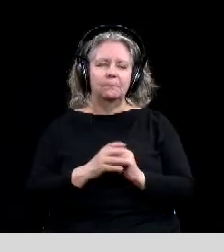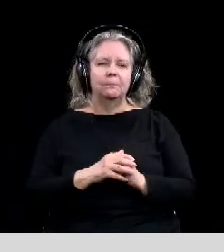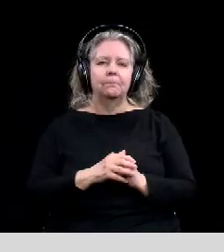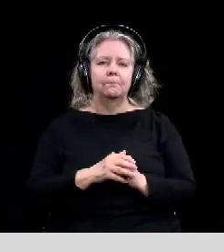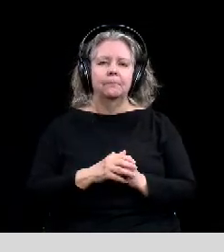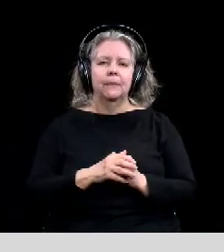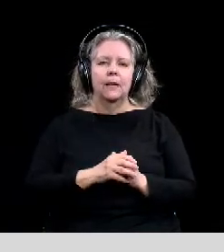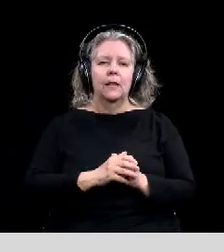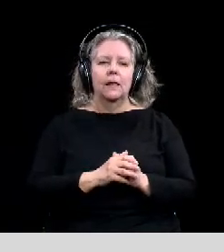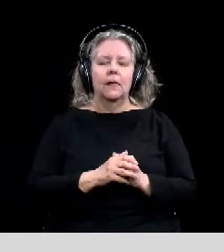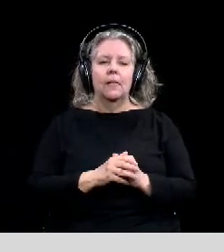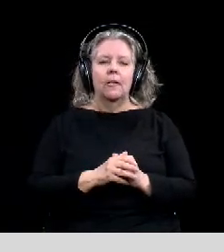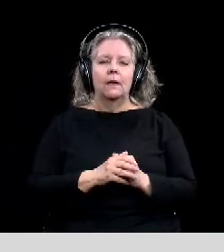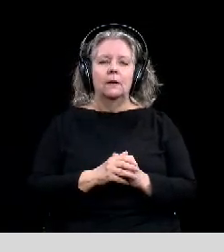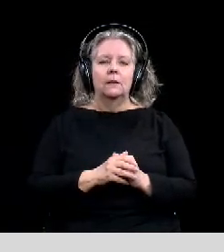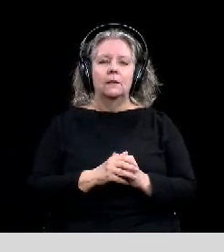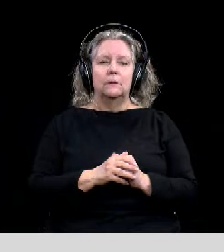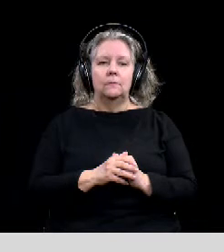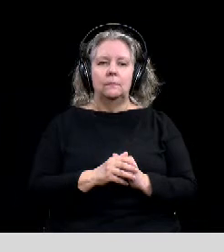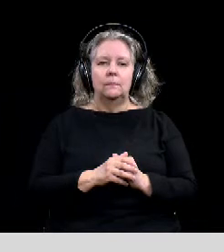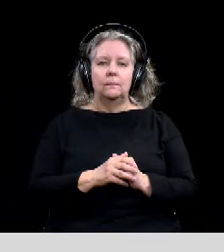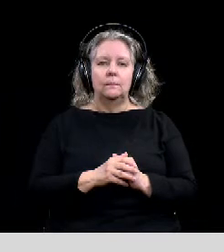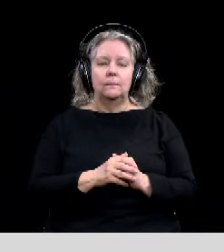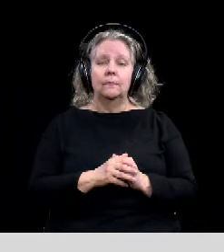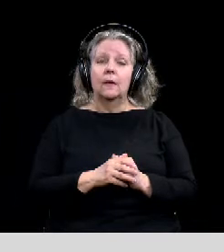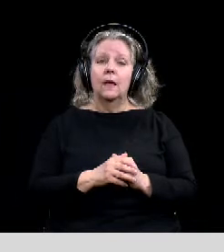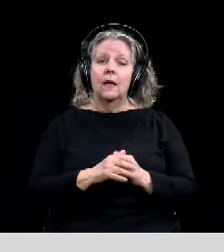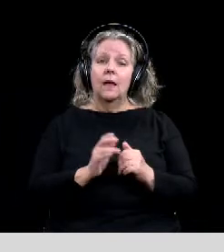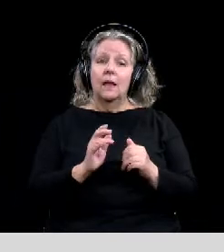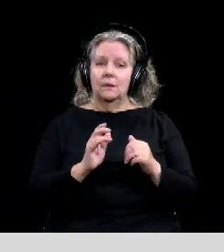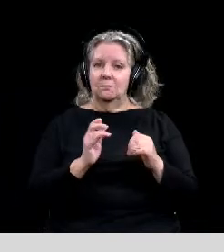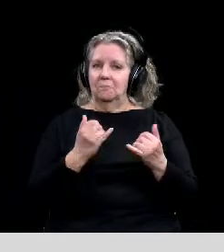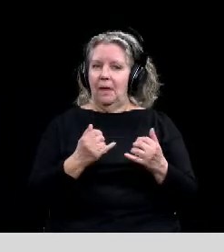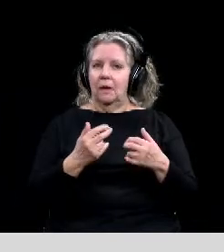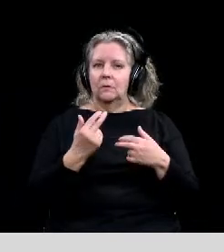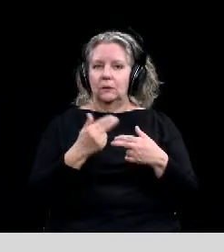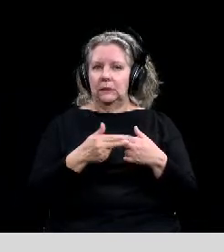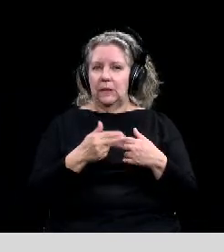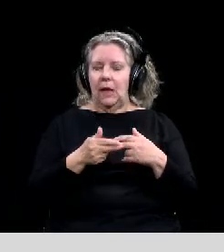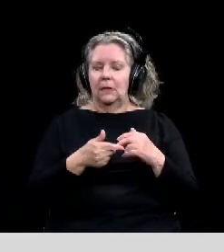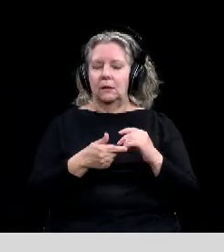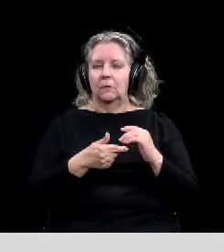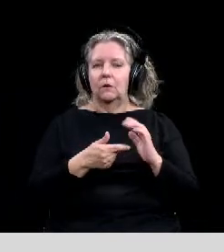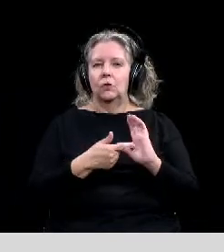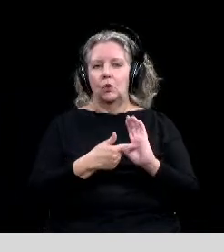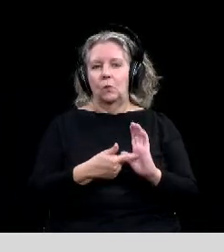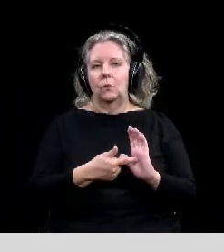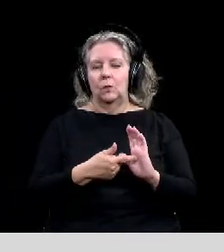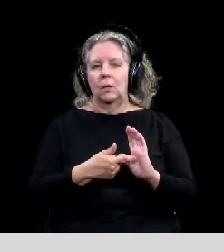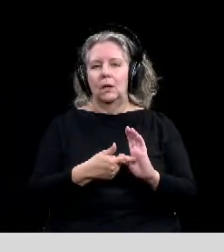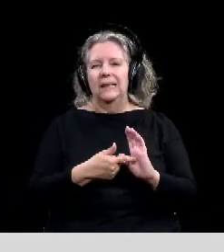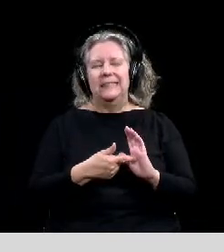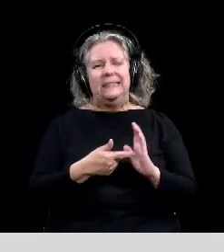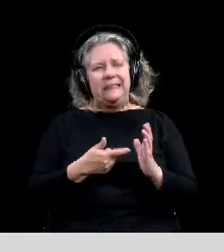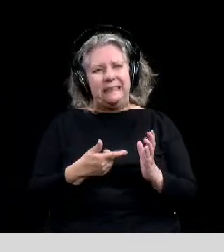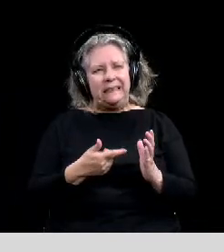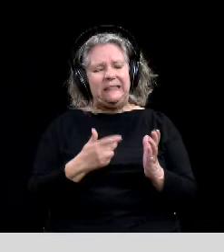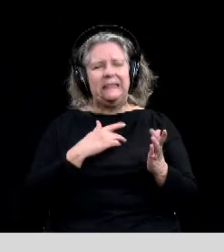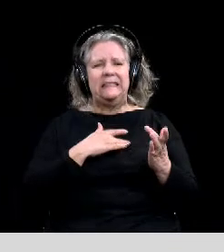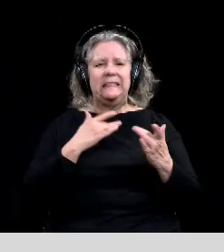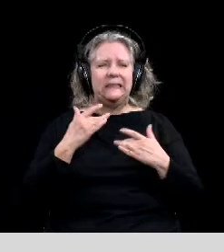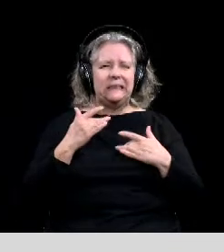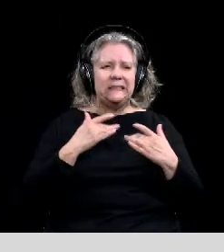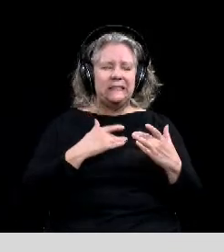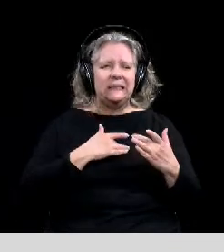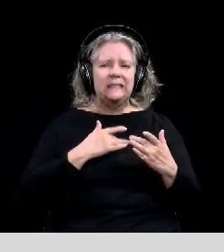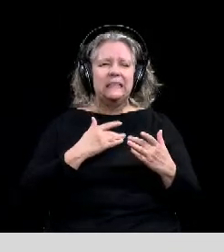This slide is probably the most troubling because this demonstrates by month the number of deaths that